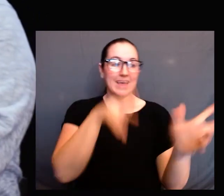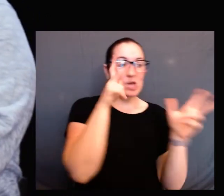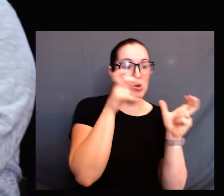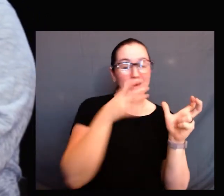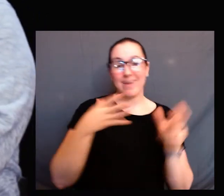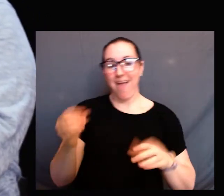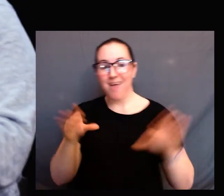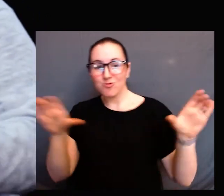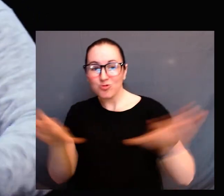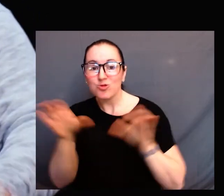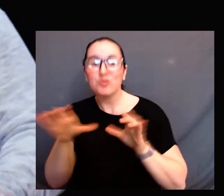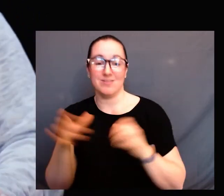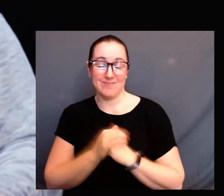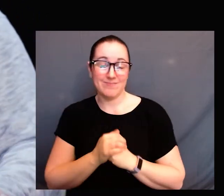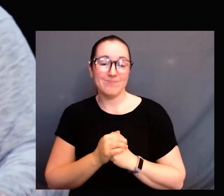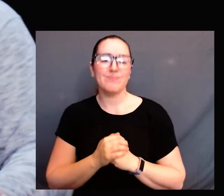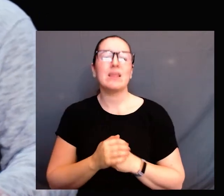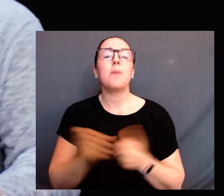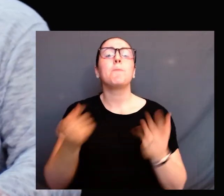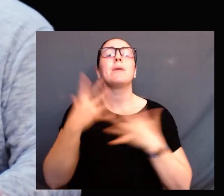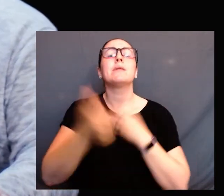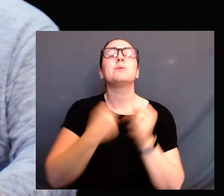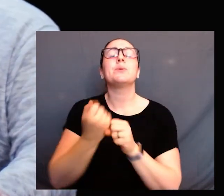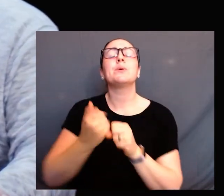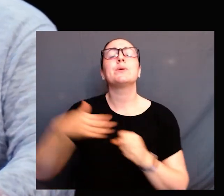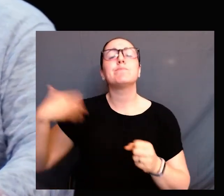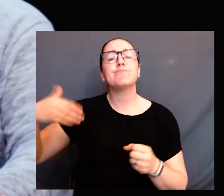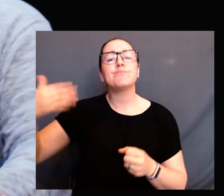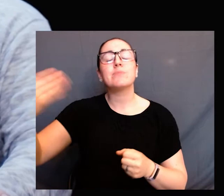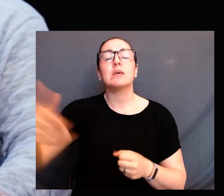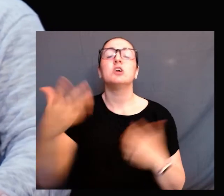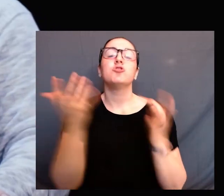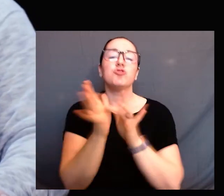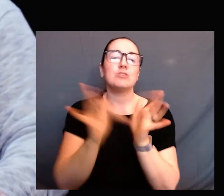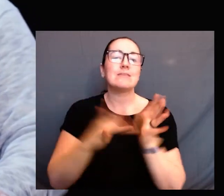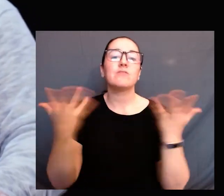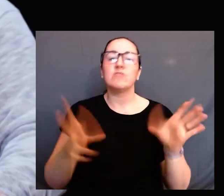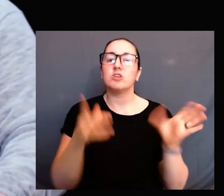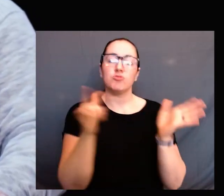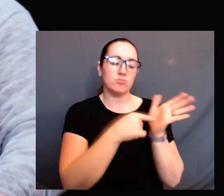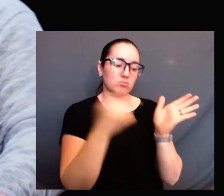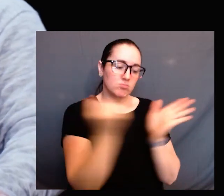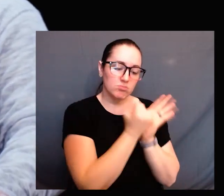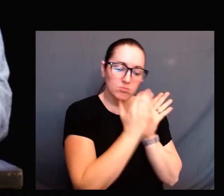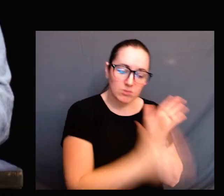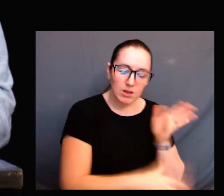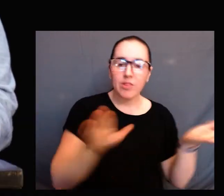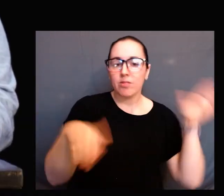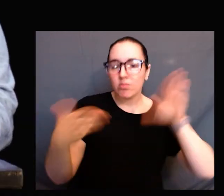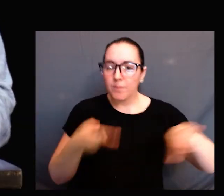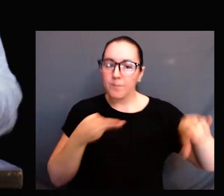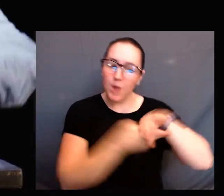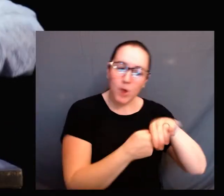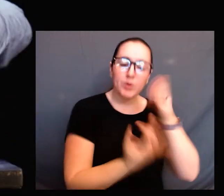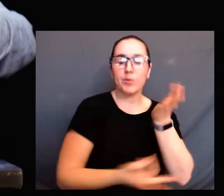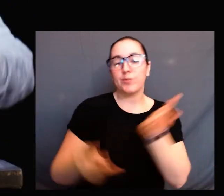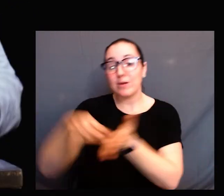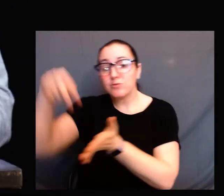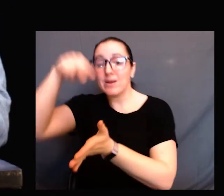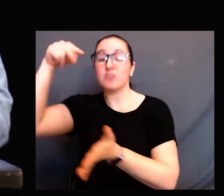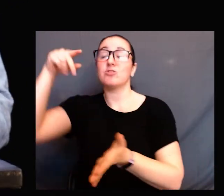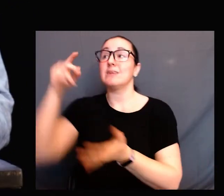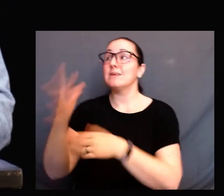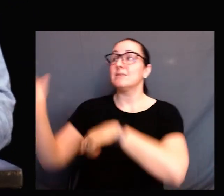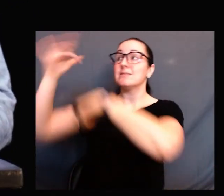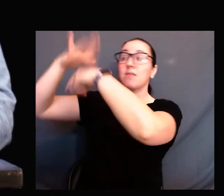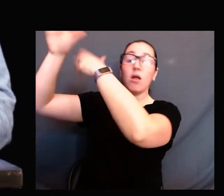doing. Now, years later, after Jesus' death, burial, and resurrection, after he had ascended to heaven and the church